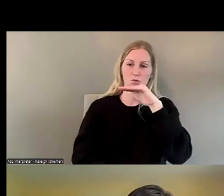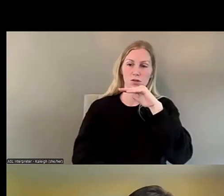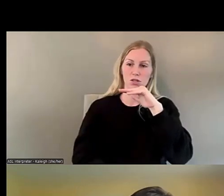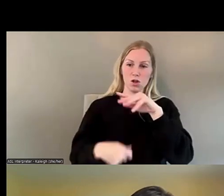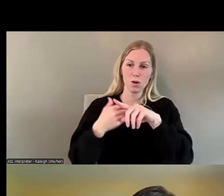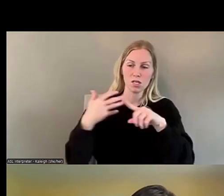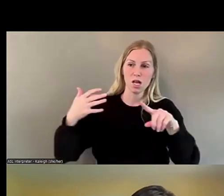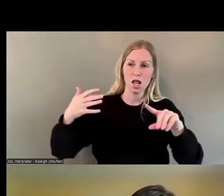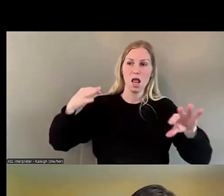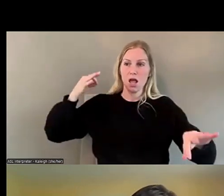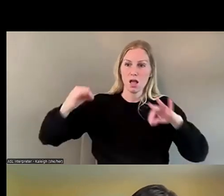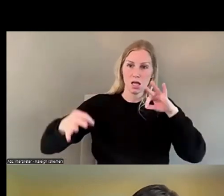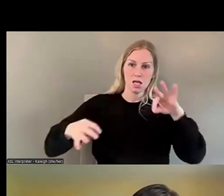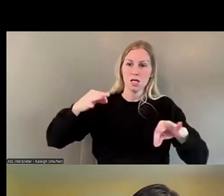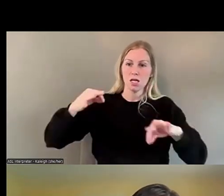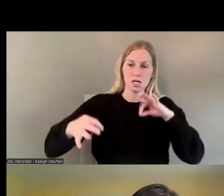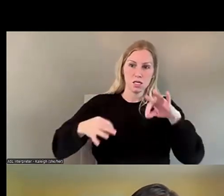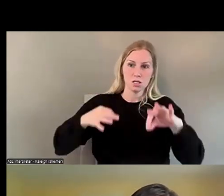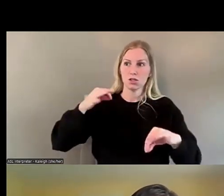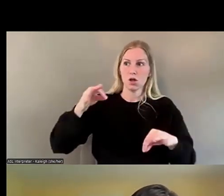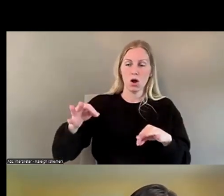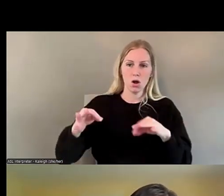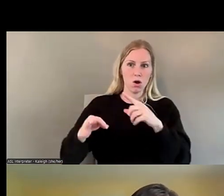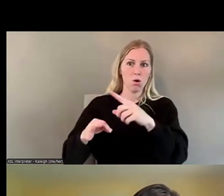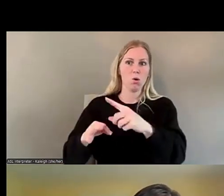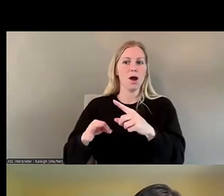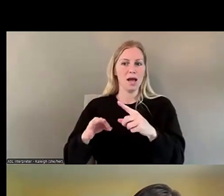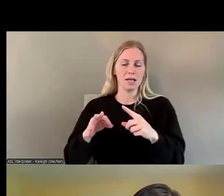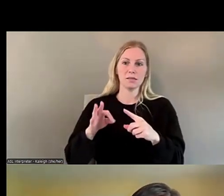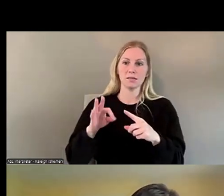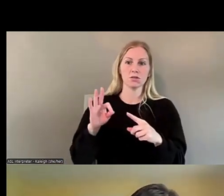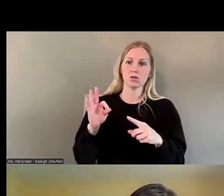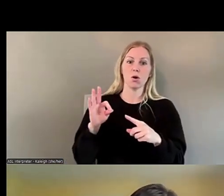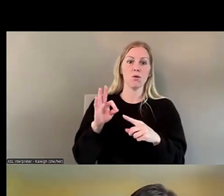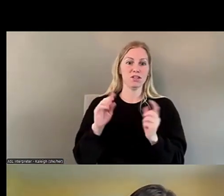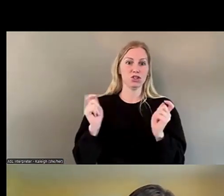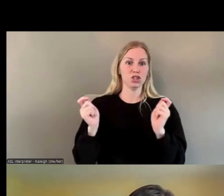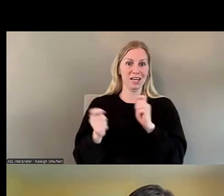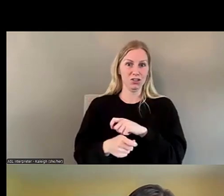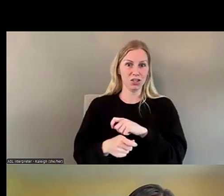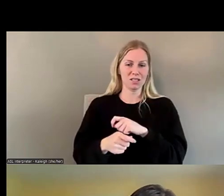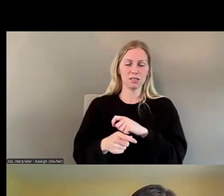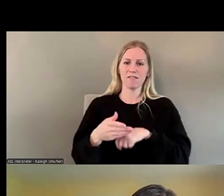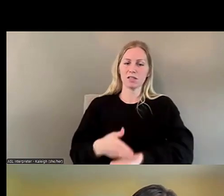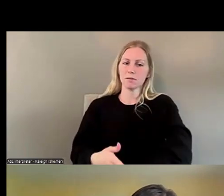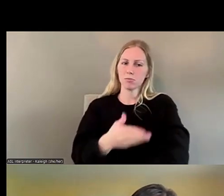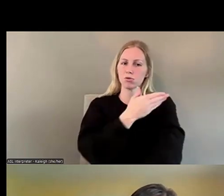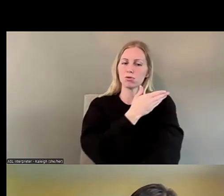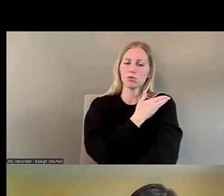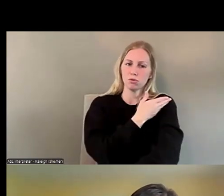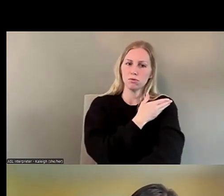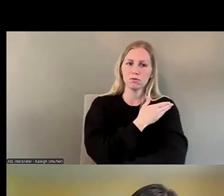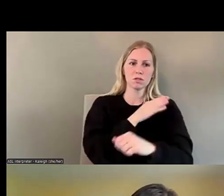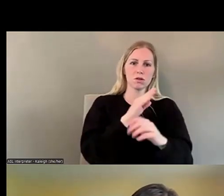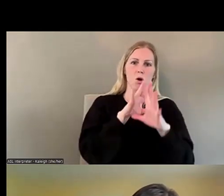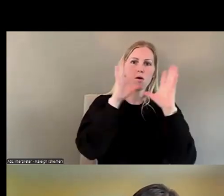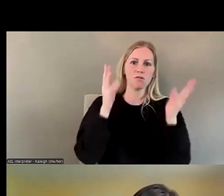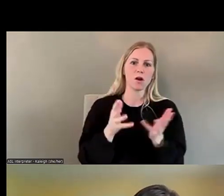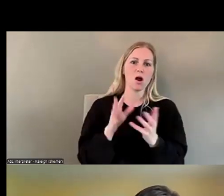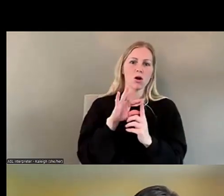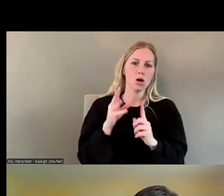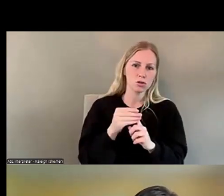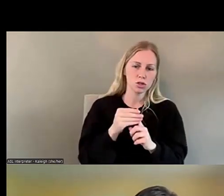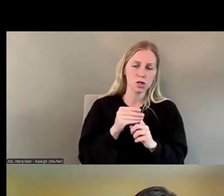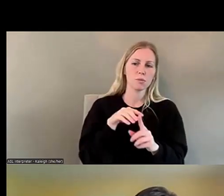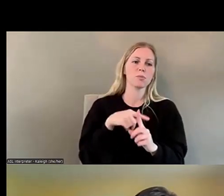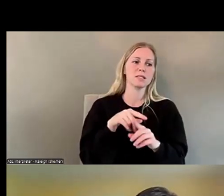this has changed the climate of that school, and it's improved the overall culture as well as the behaviors that take place.